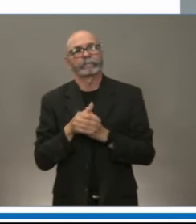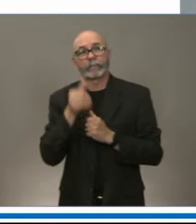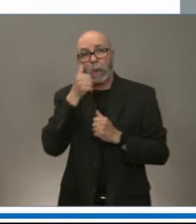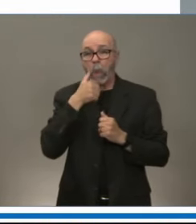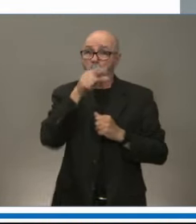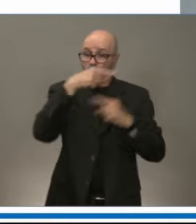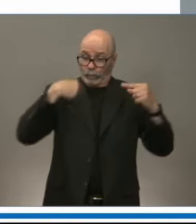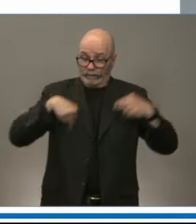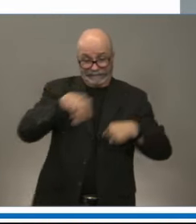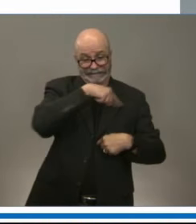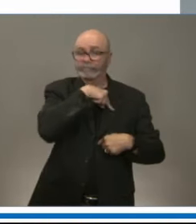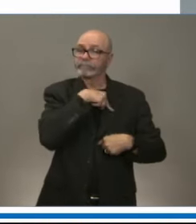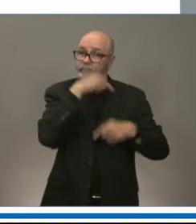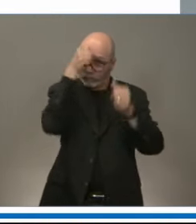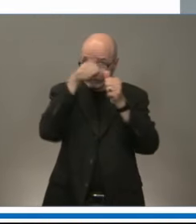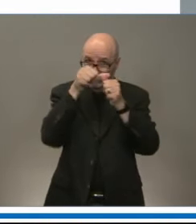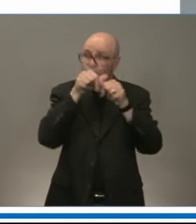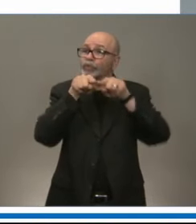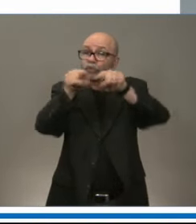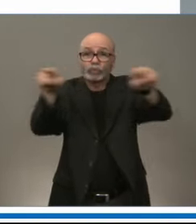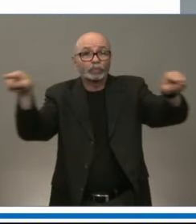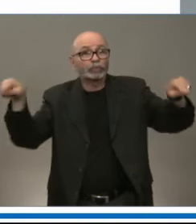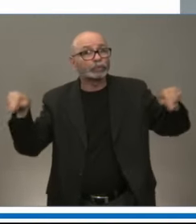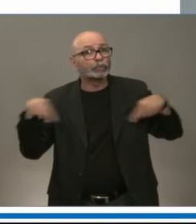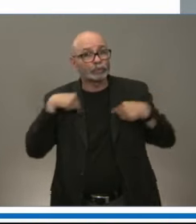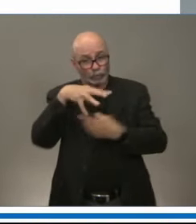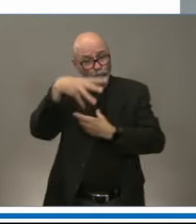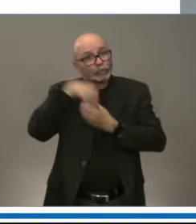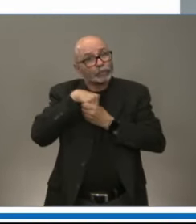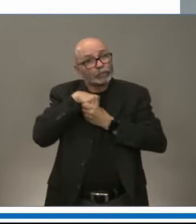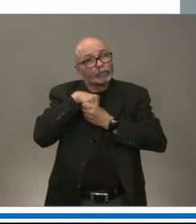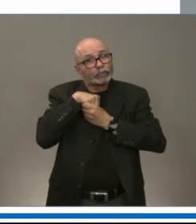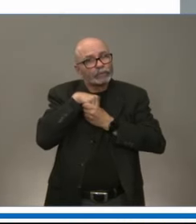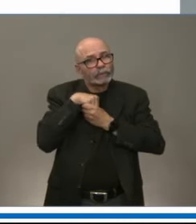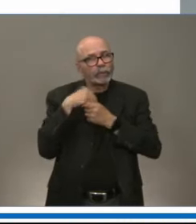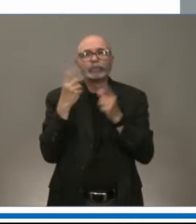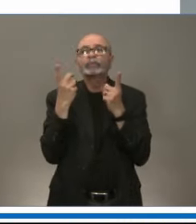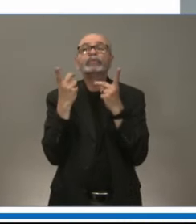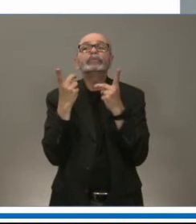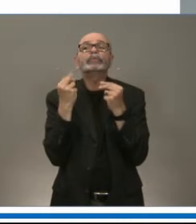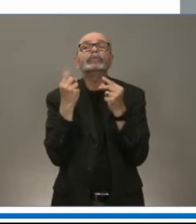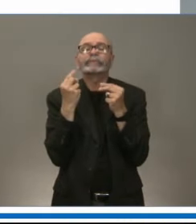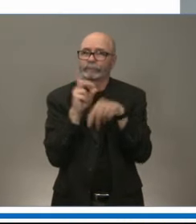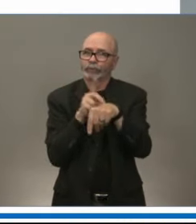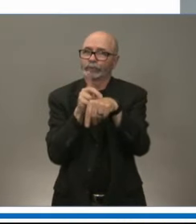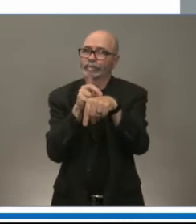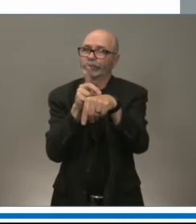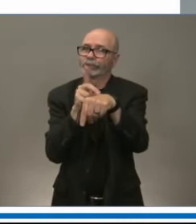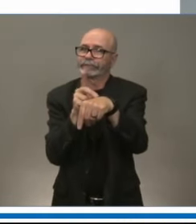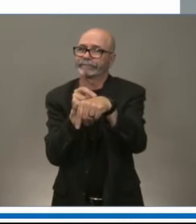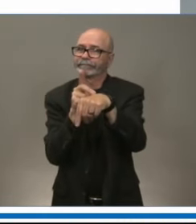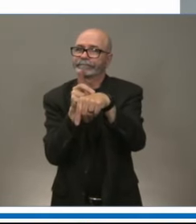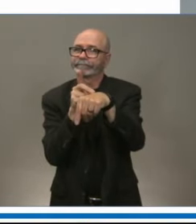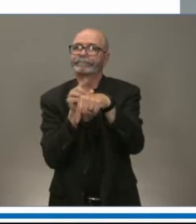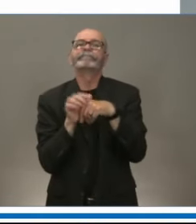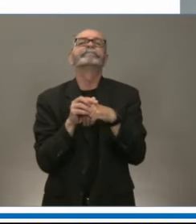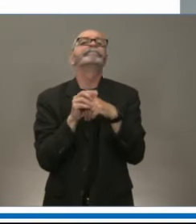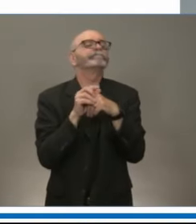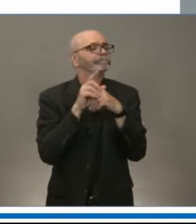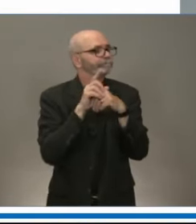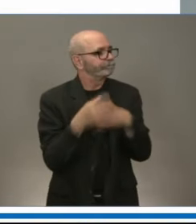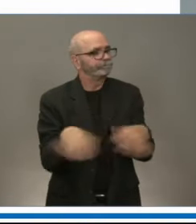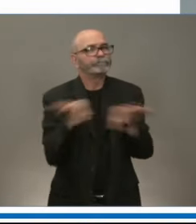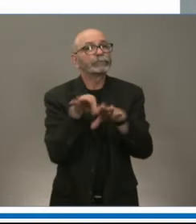together to do the things we need to do to prevent the spread. So that is staying apart, staying